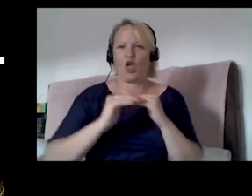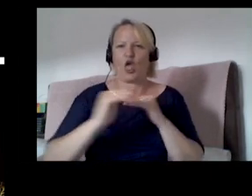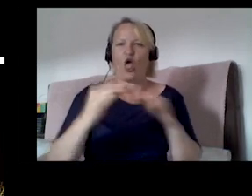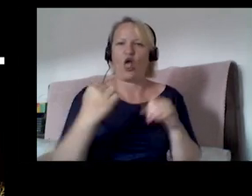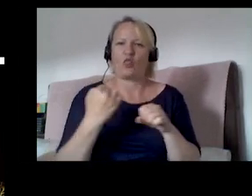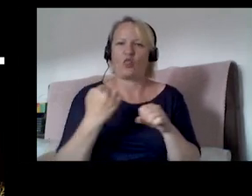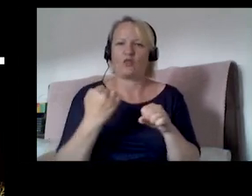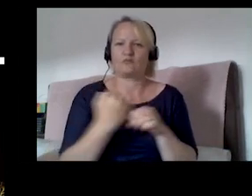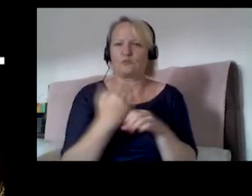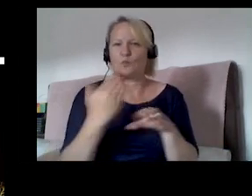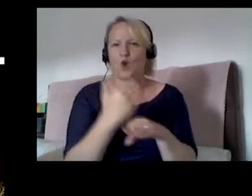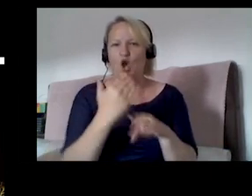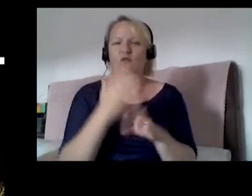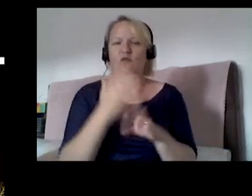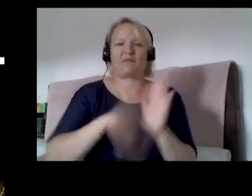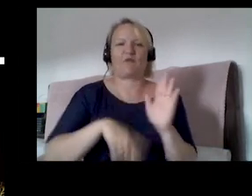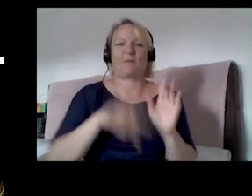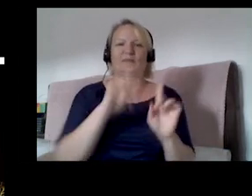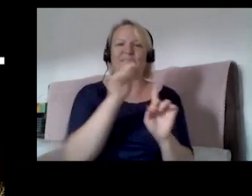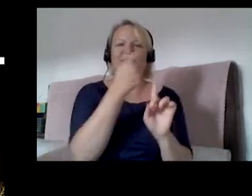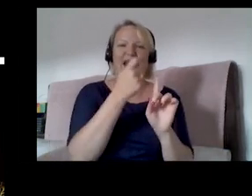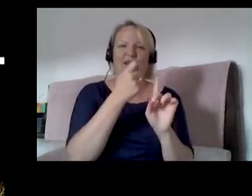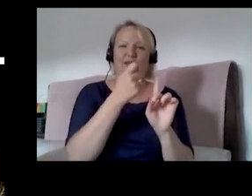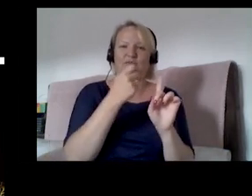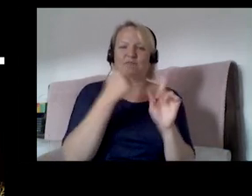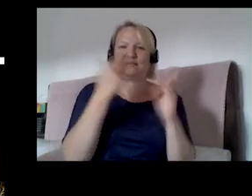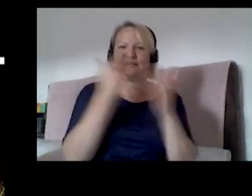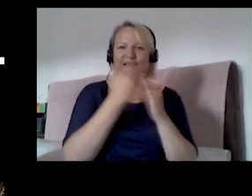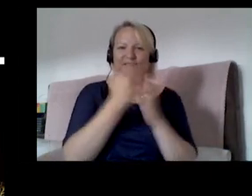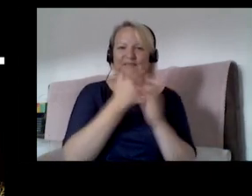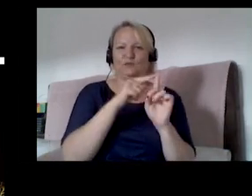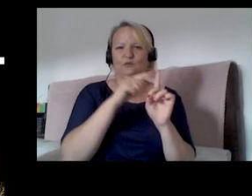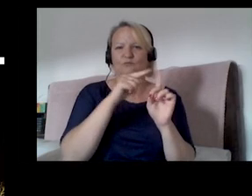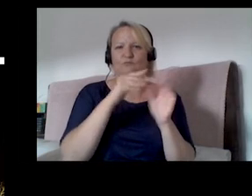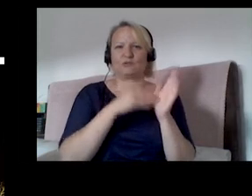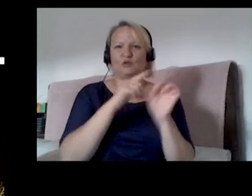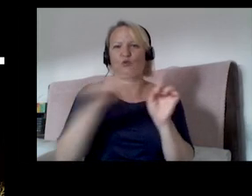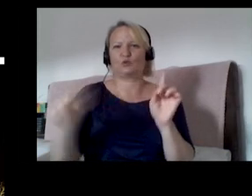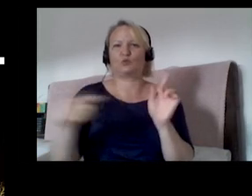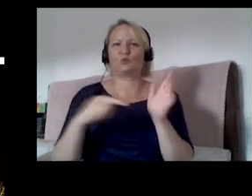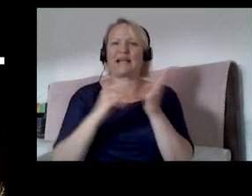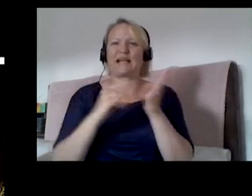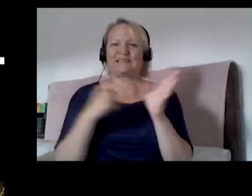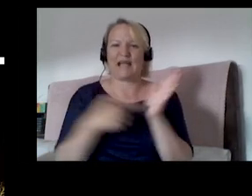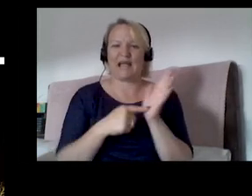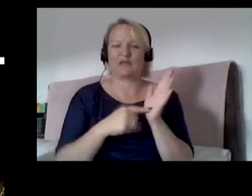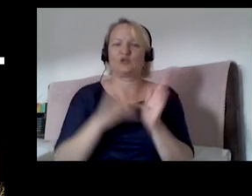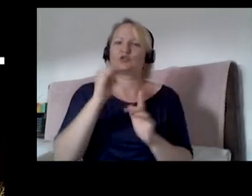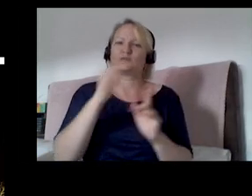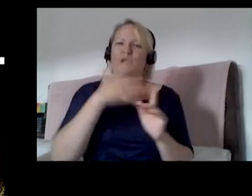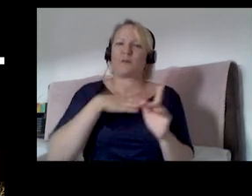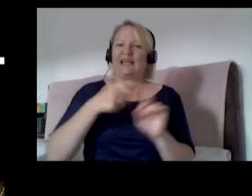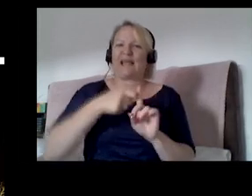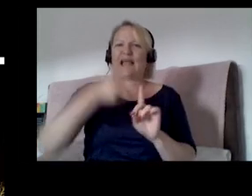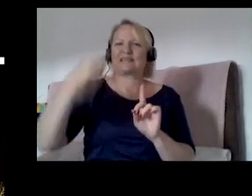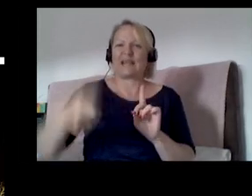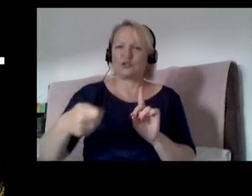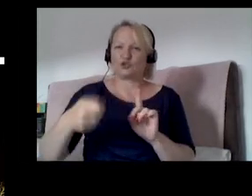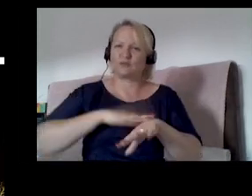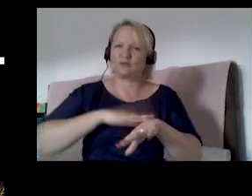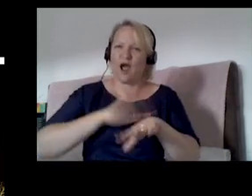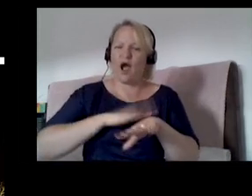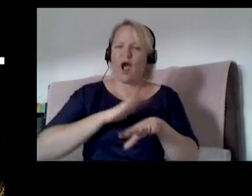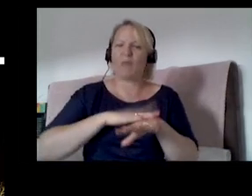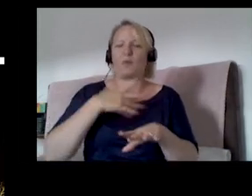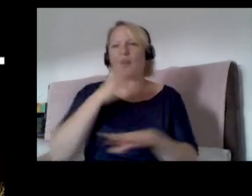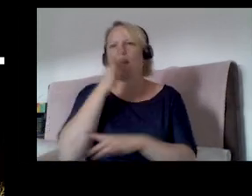certain activities, including earthworks, would be up to 10 p.m. on Monday to Saturday. Sometimes we might need an